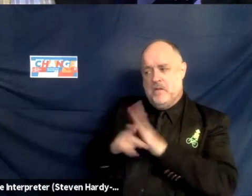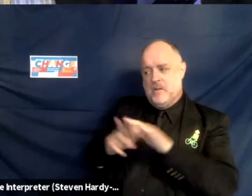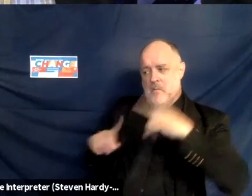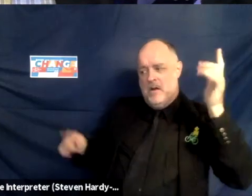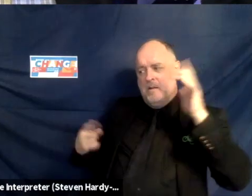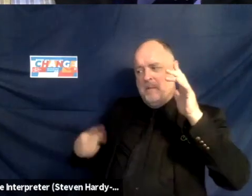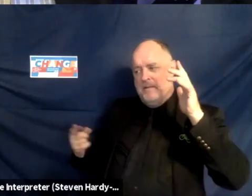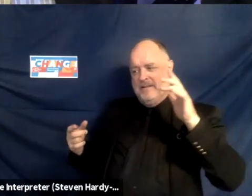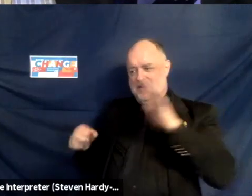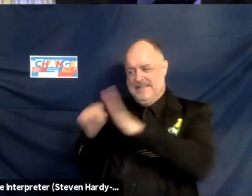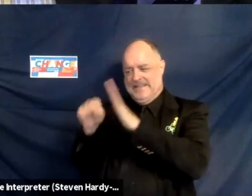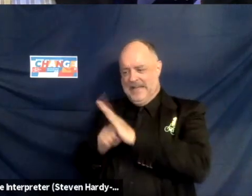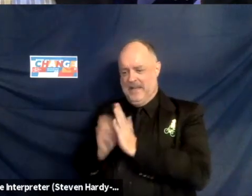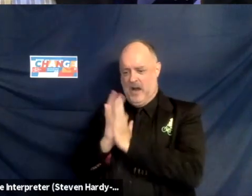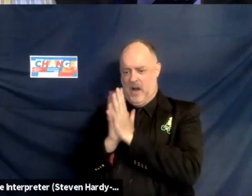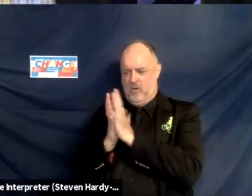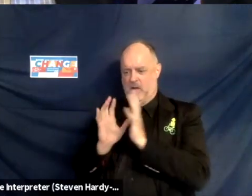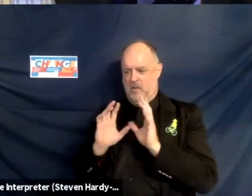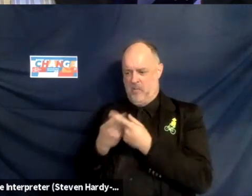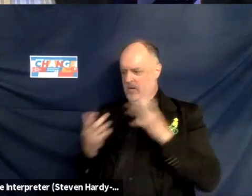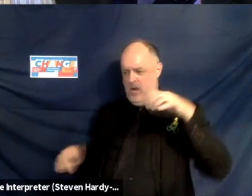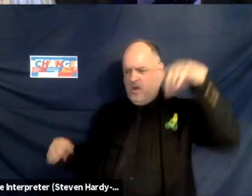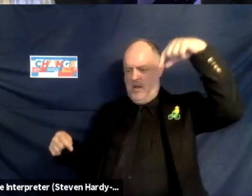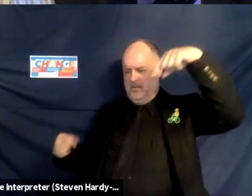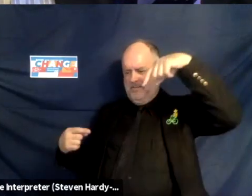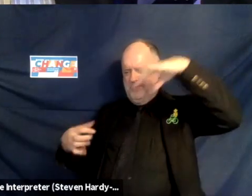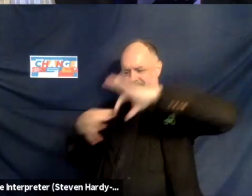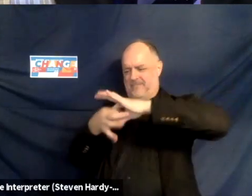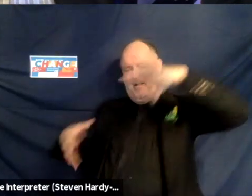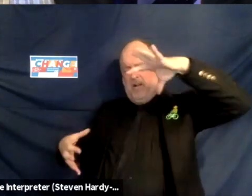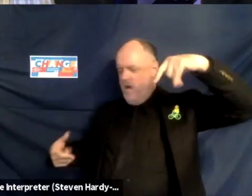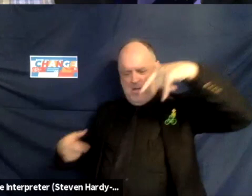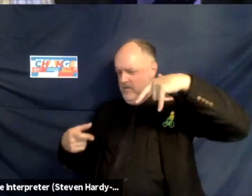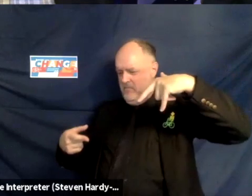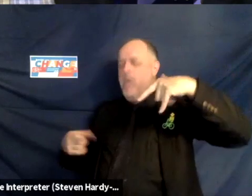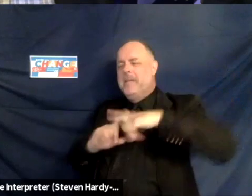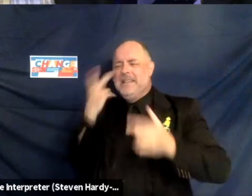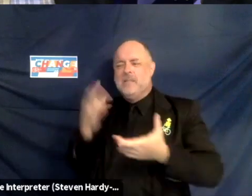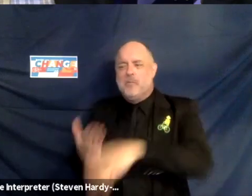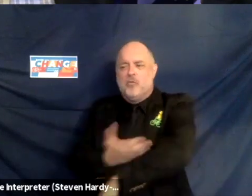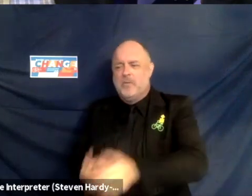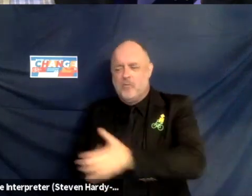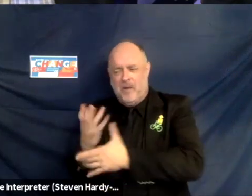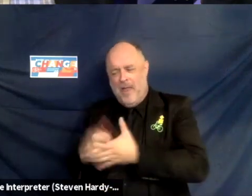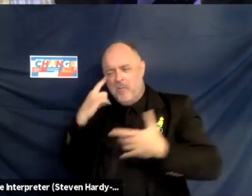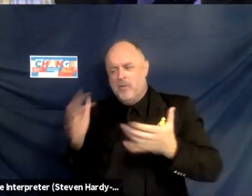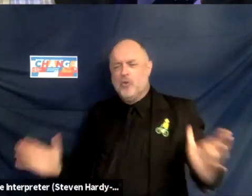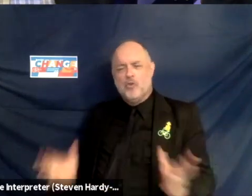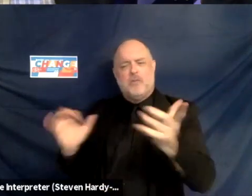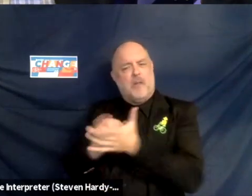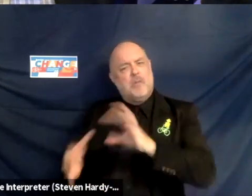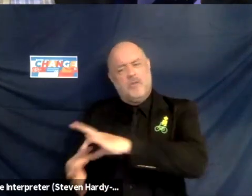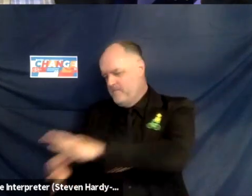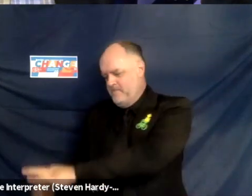they are to a state highway department, although we're seeing a lot of growth and a lot of change there. So trying to encourage that's going to be, I think, very important